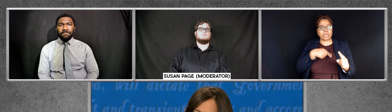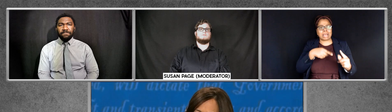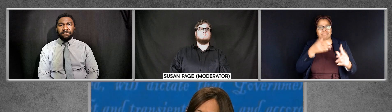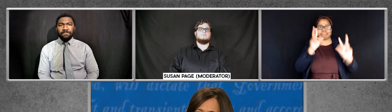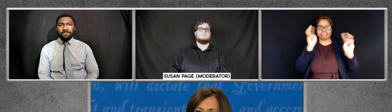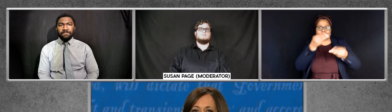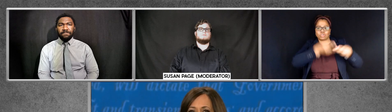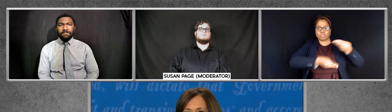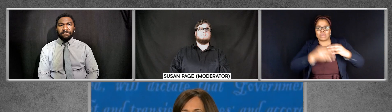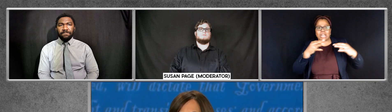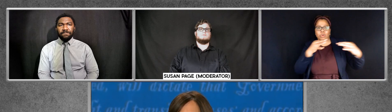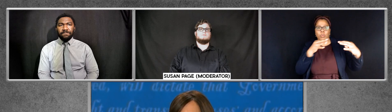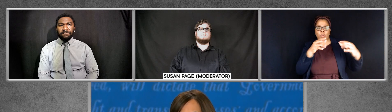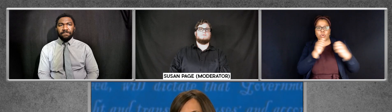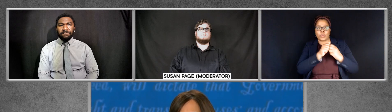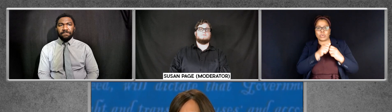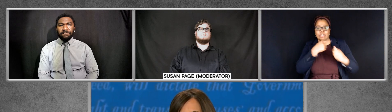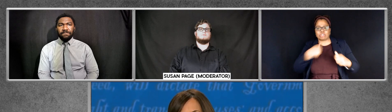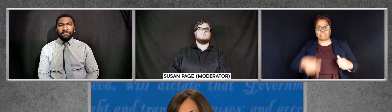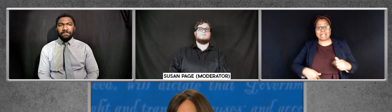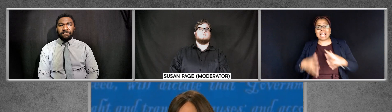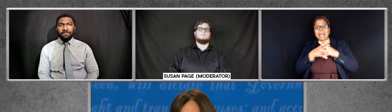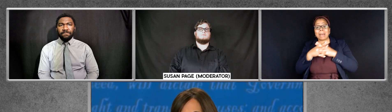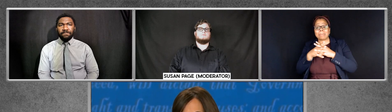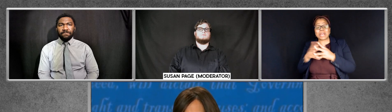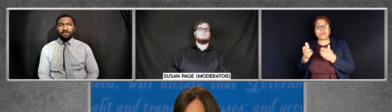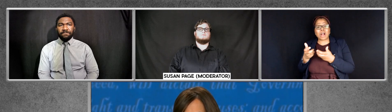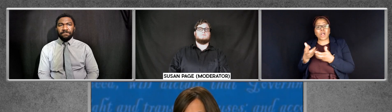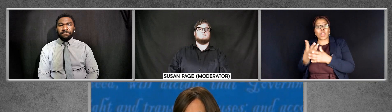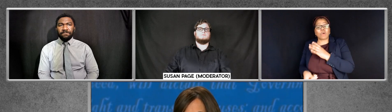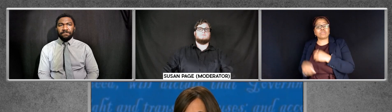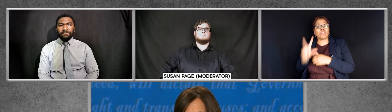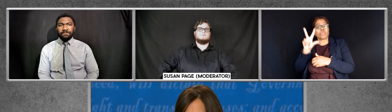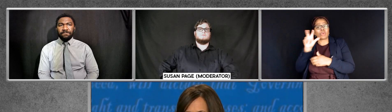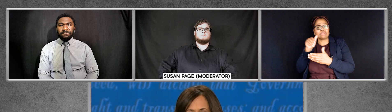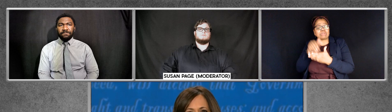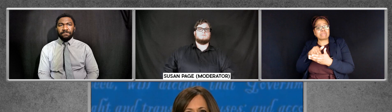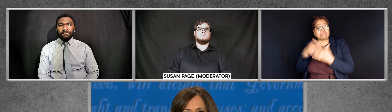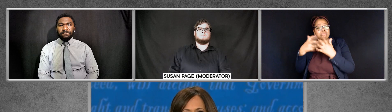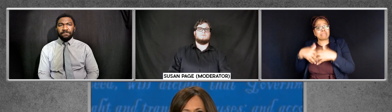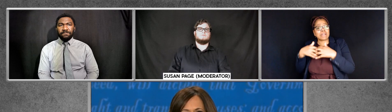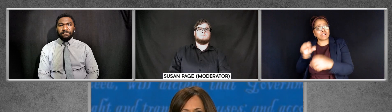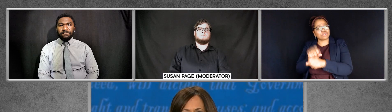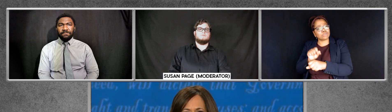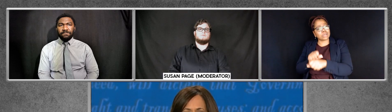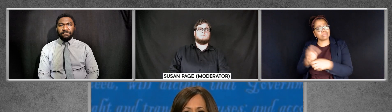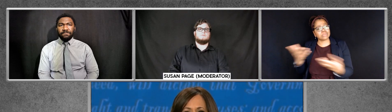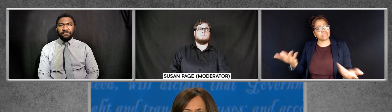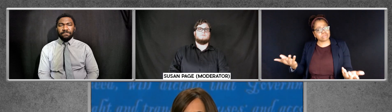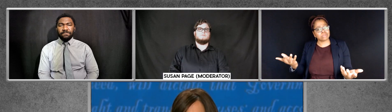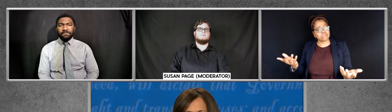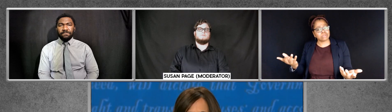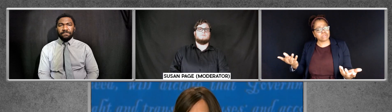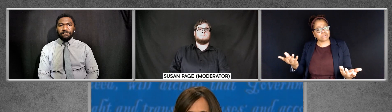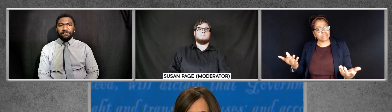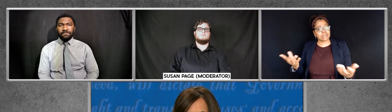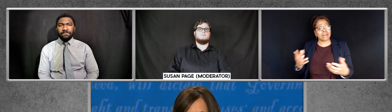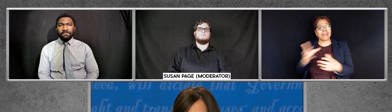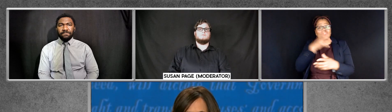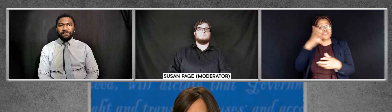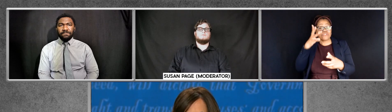China, America lost 300,000 manufacturing jobs. Farmers have experienced